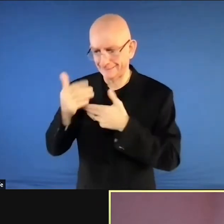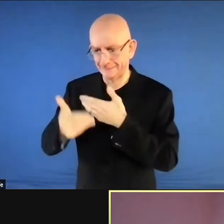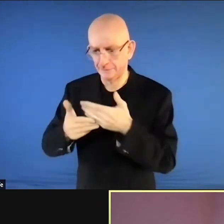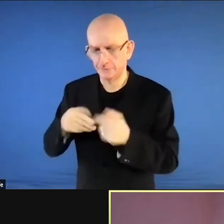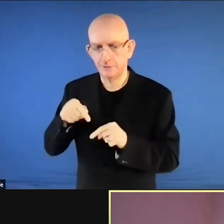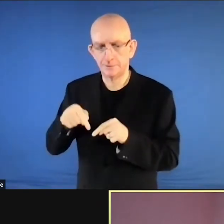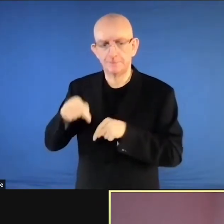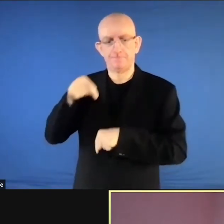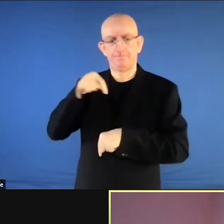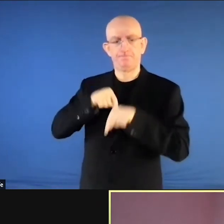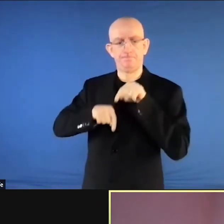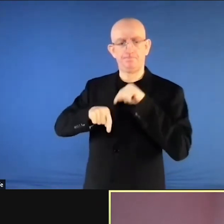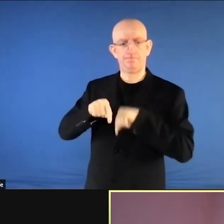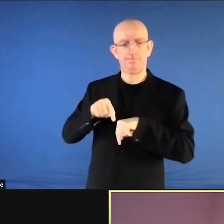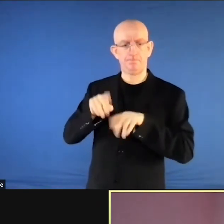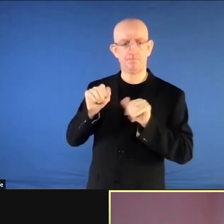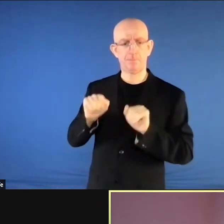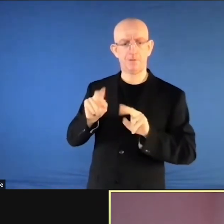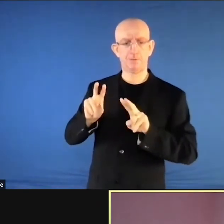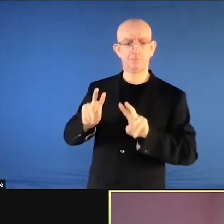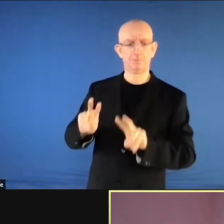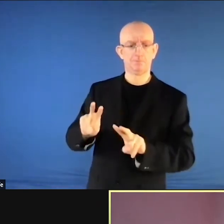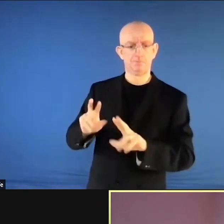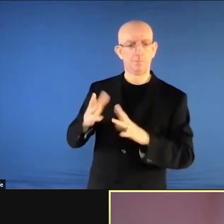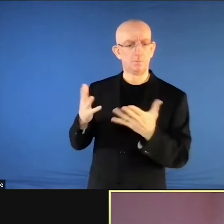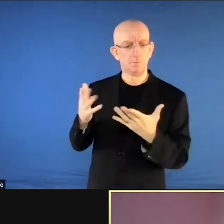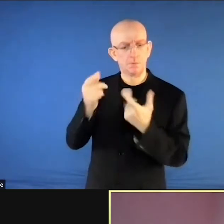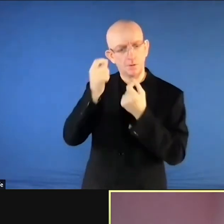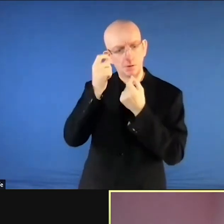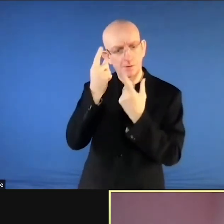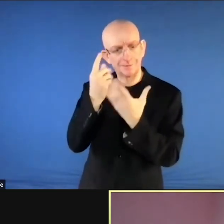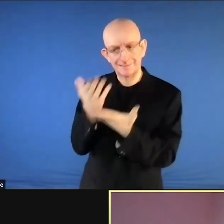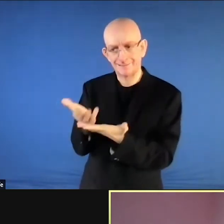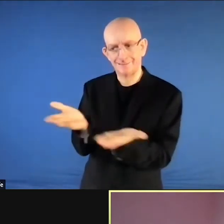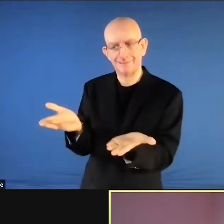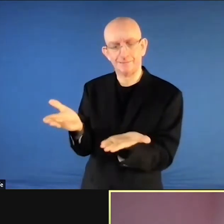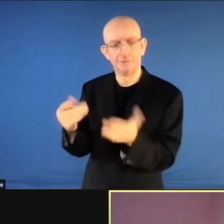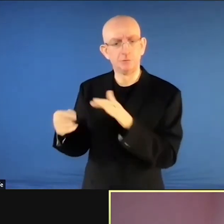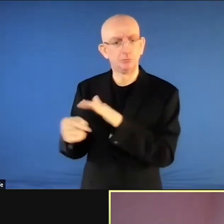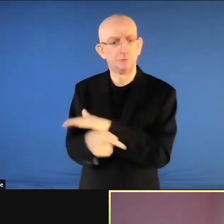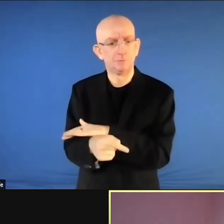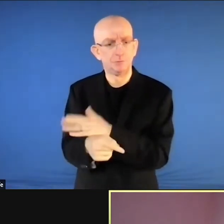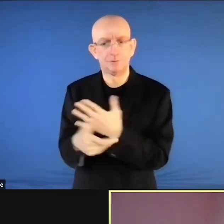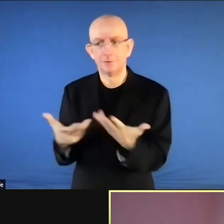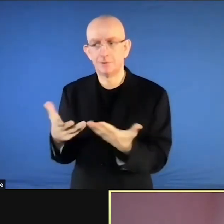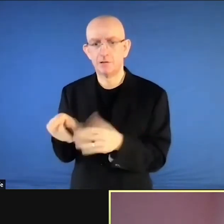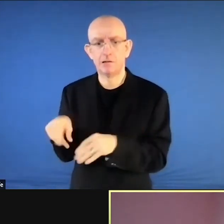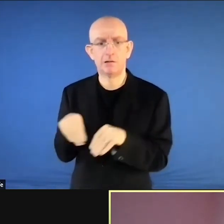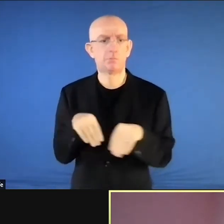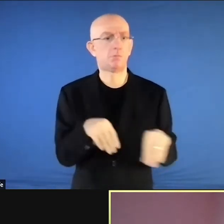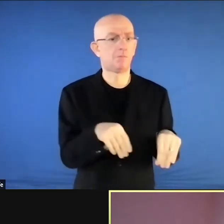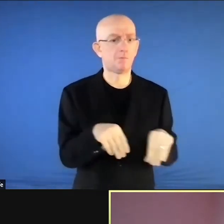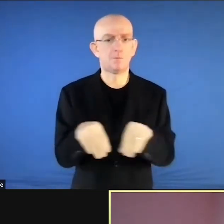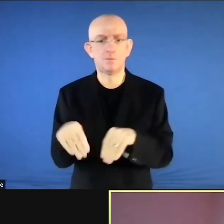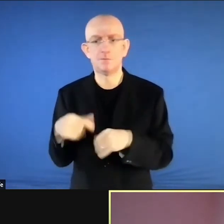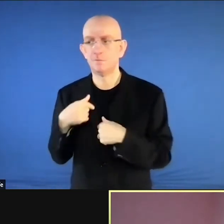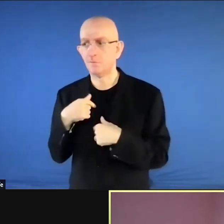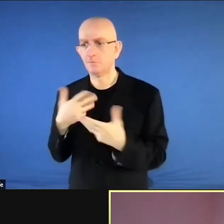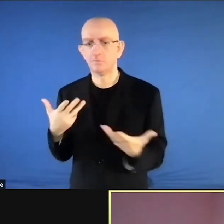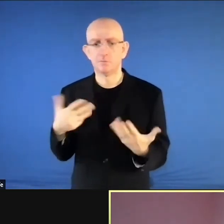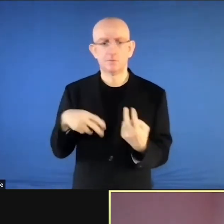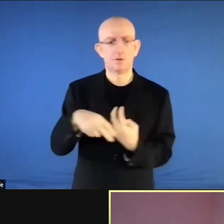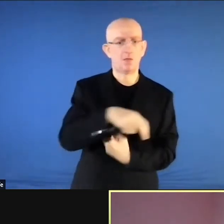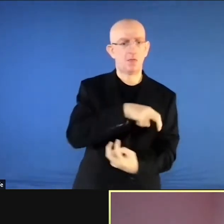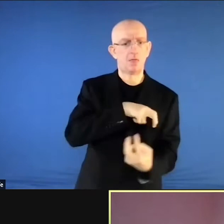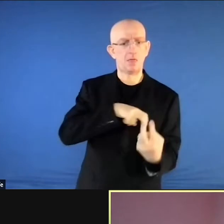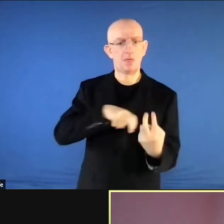refugees and the displaced are people which shouldn't be necessarily